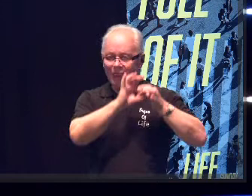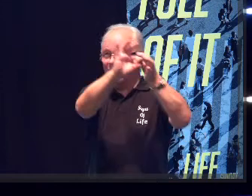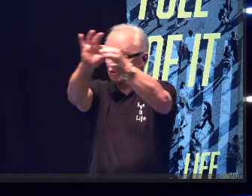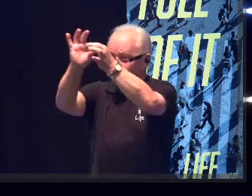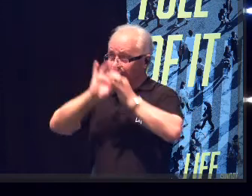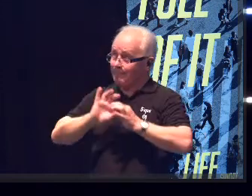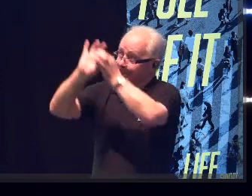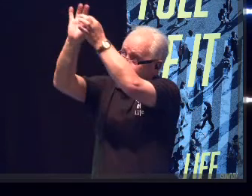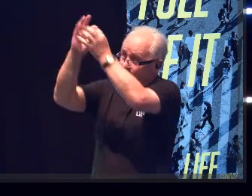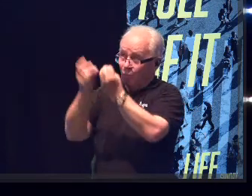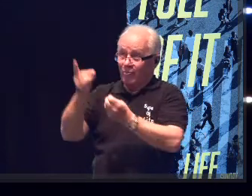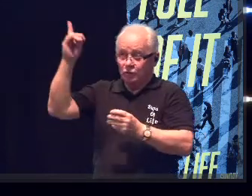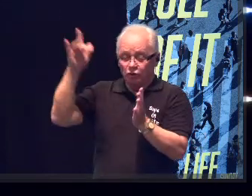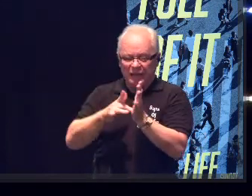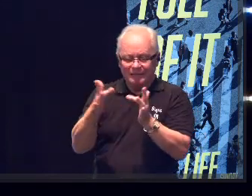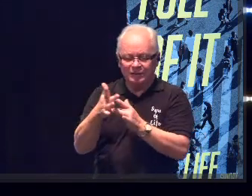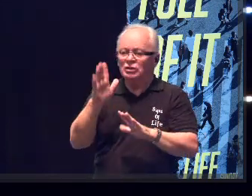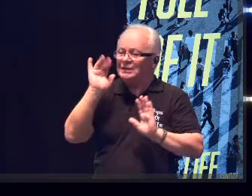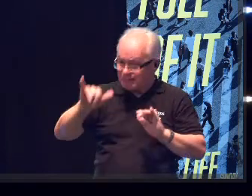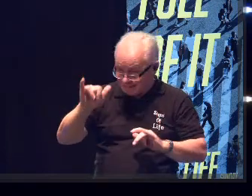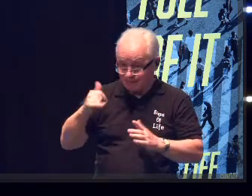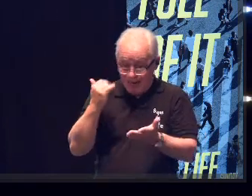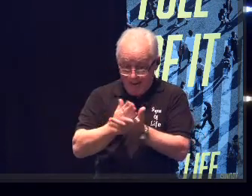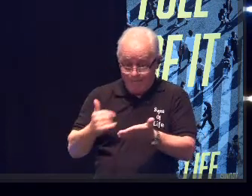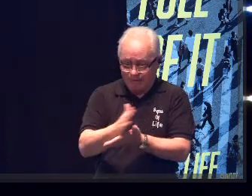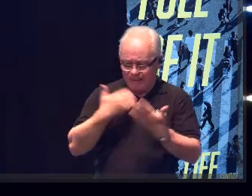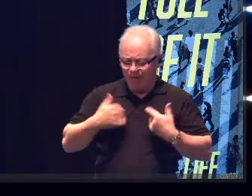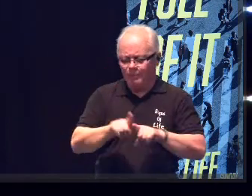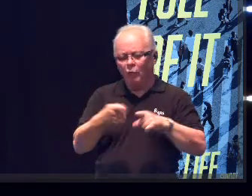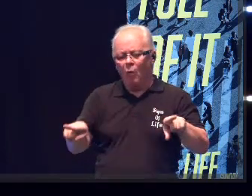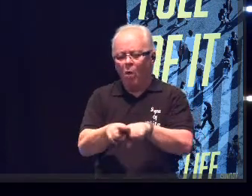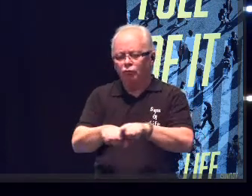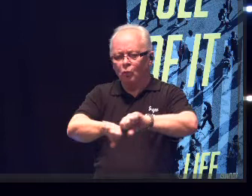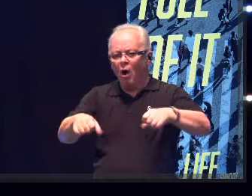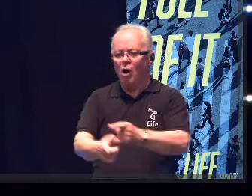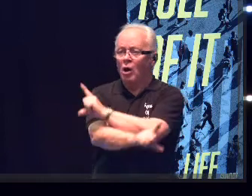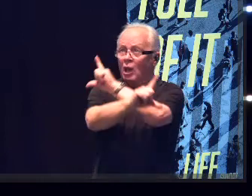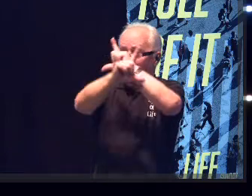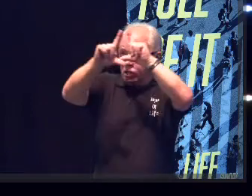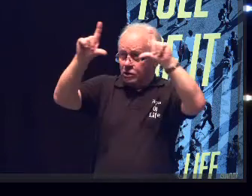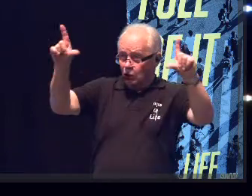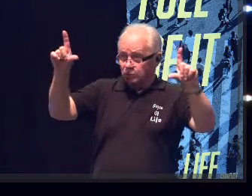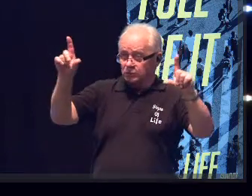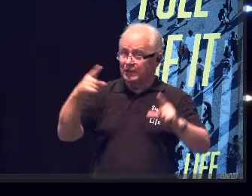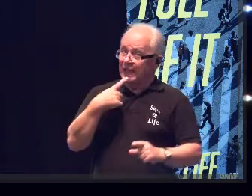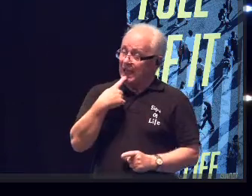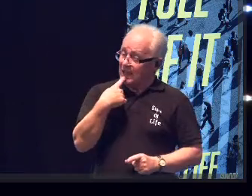our Savior, but he is also our Lord. Here's another way to say it. It's okay to not be